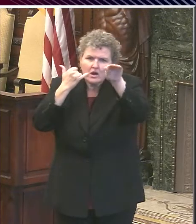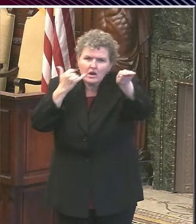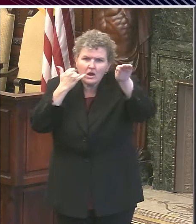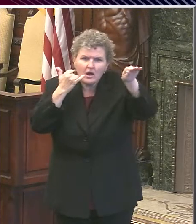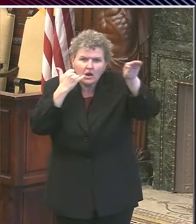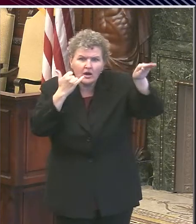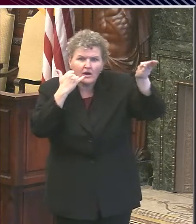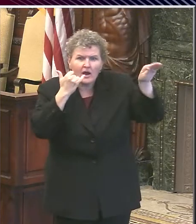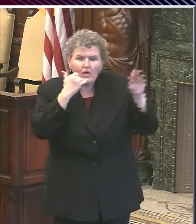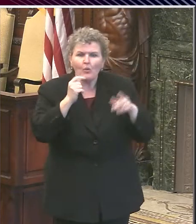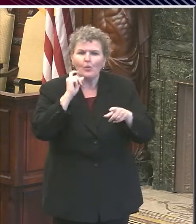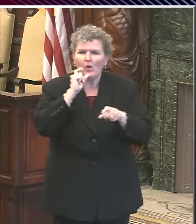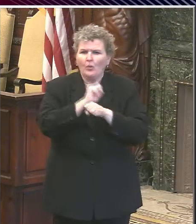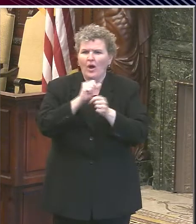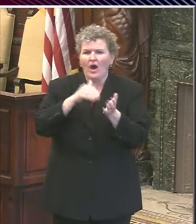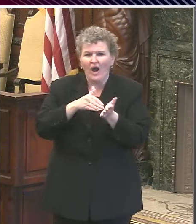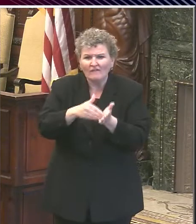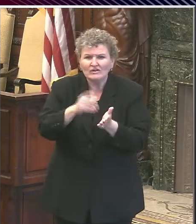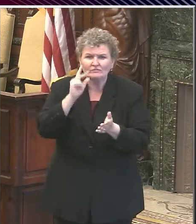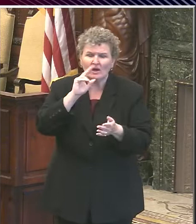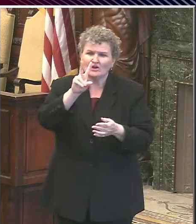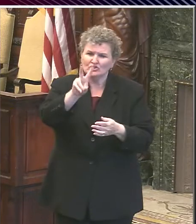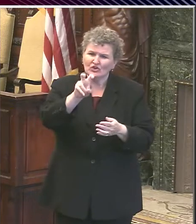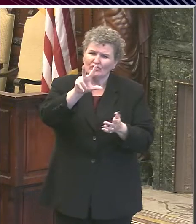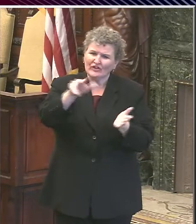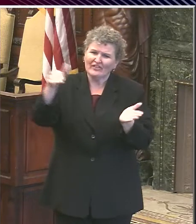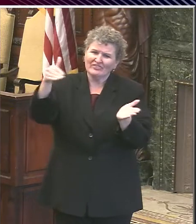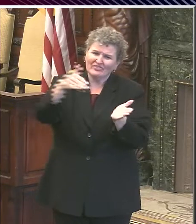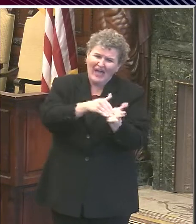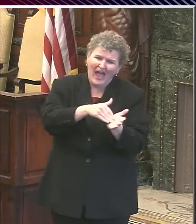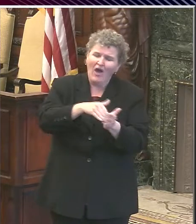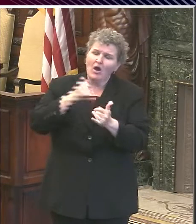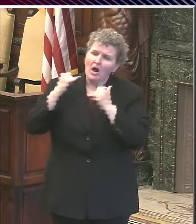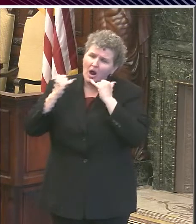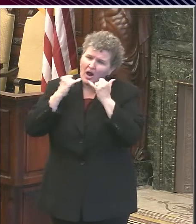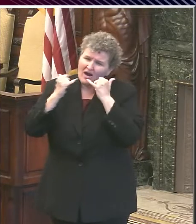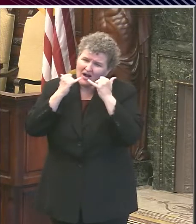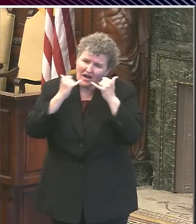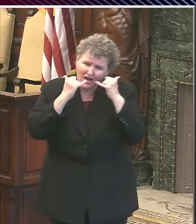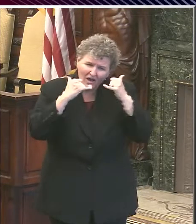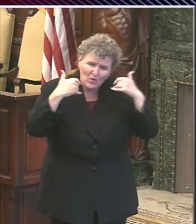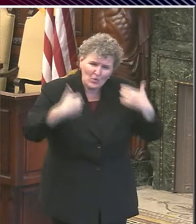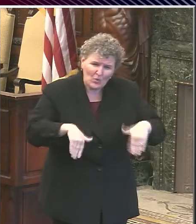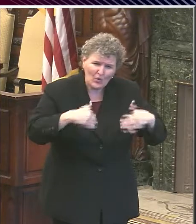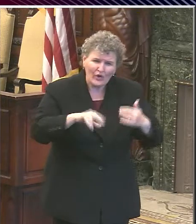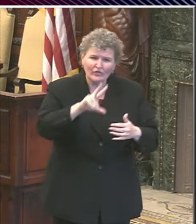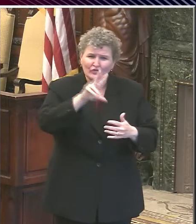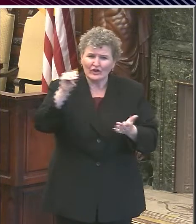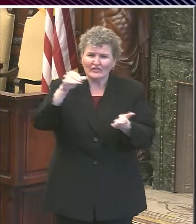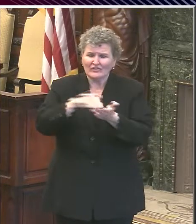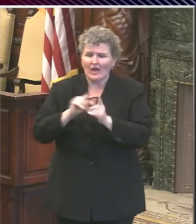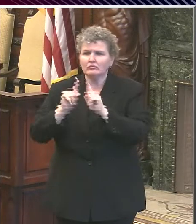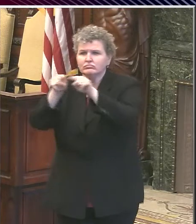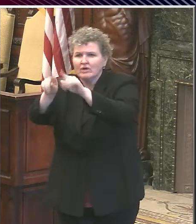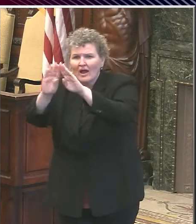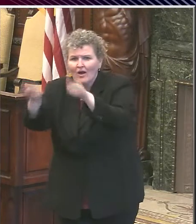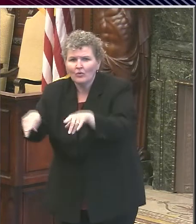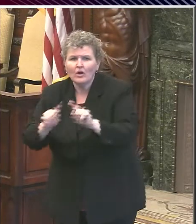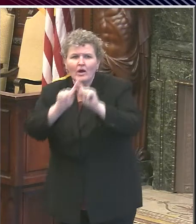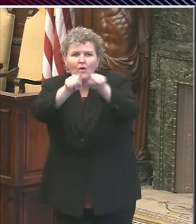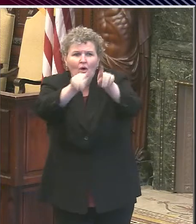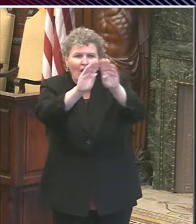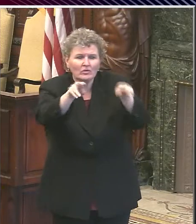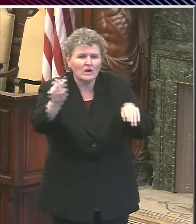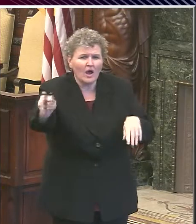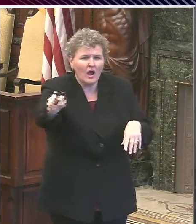partners to make over 233,000 calls and engaged over 30,000 households. Philly Counts volunteers have